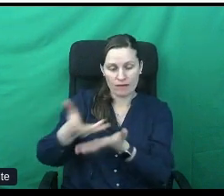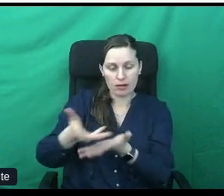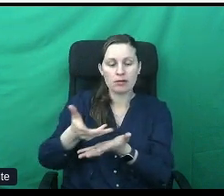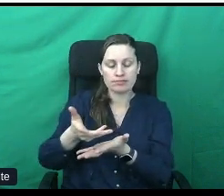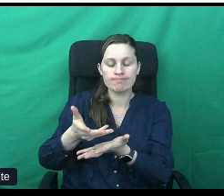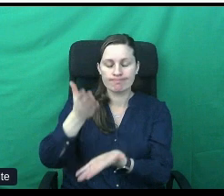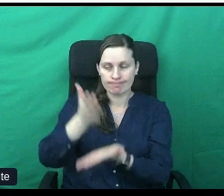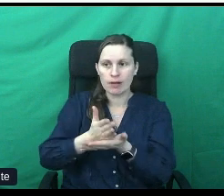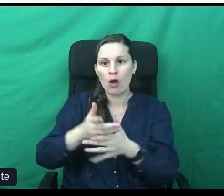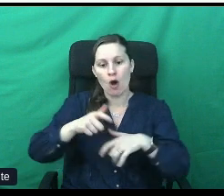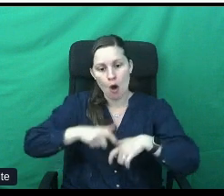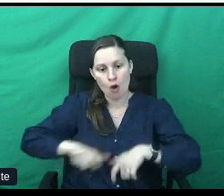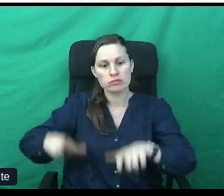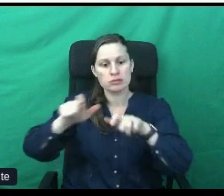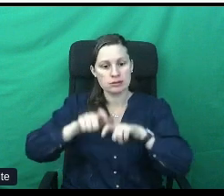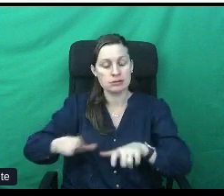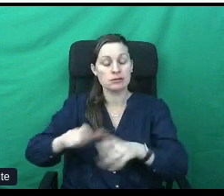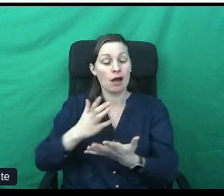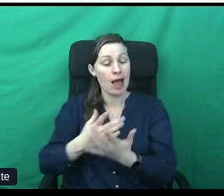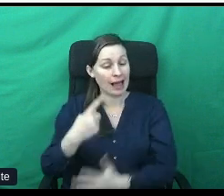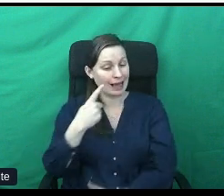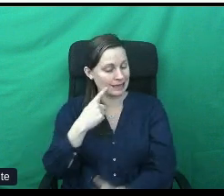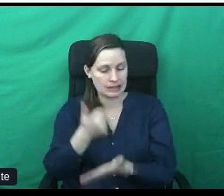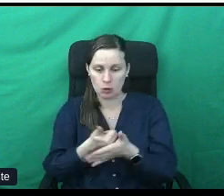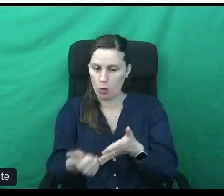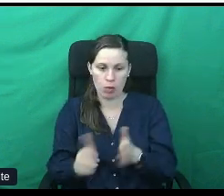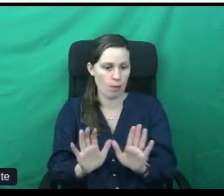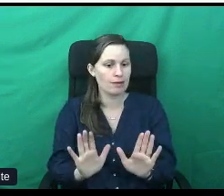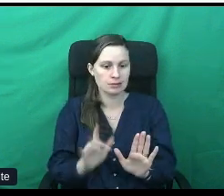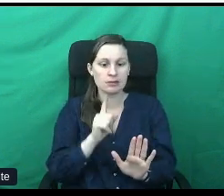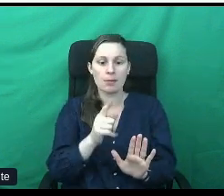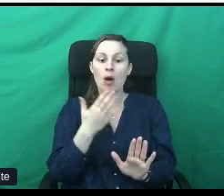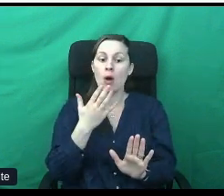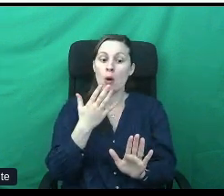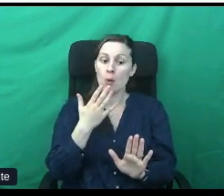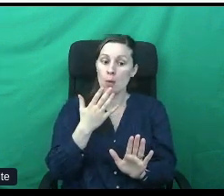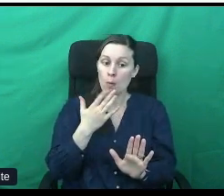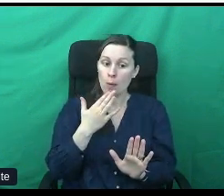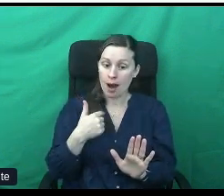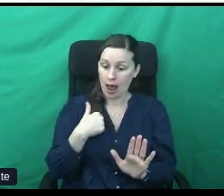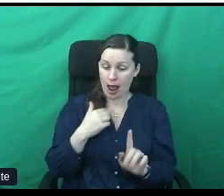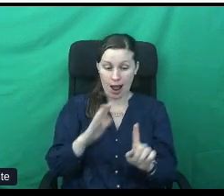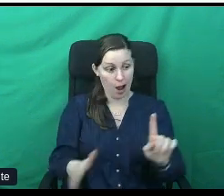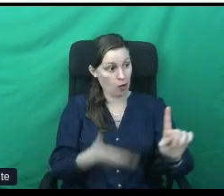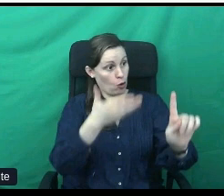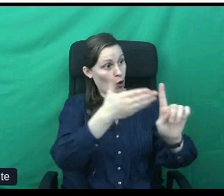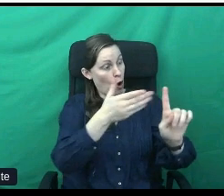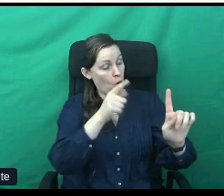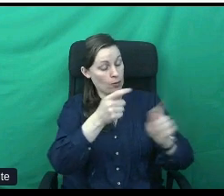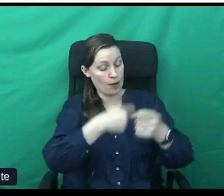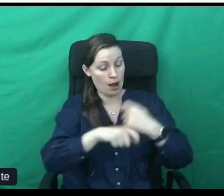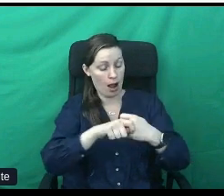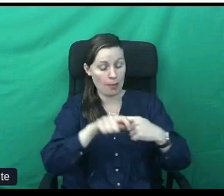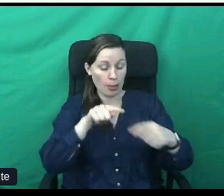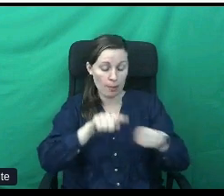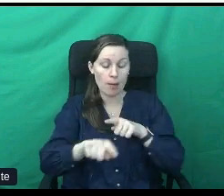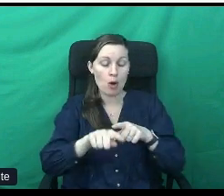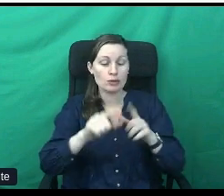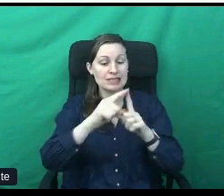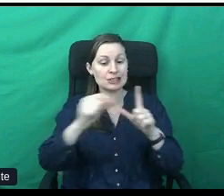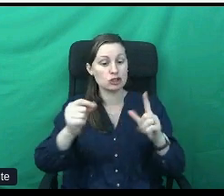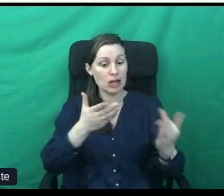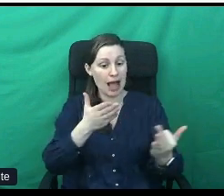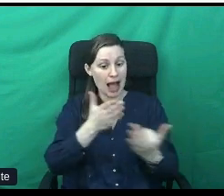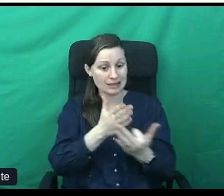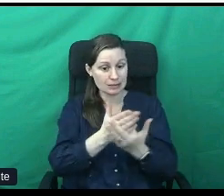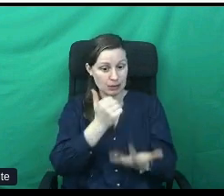are constant and are not always easy, but we found that once our goal of becoming the world's most digitally accessible bank is relayed